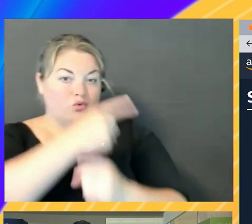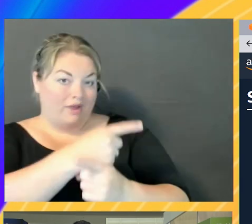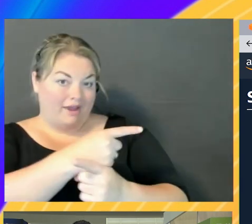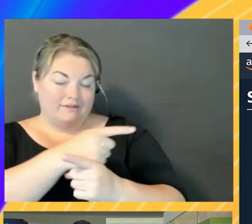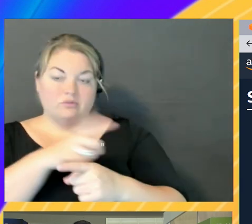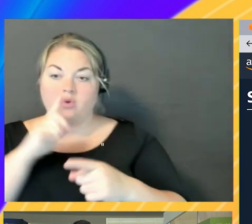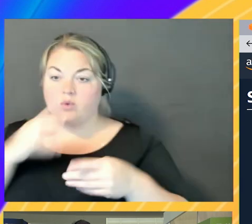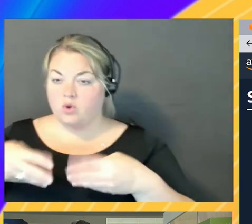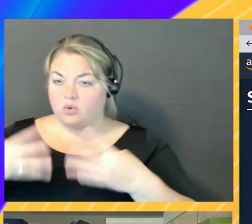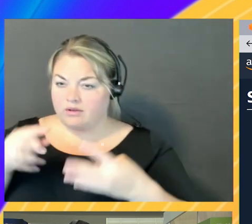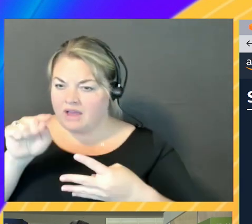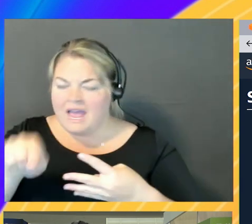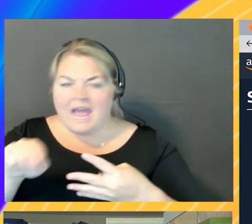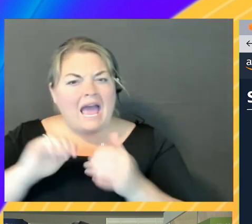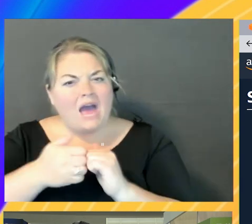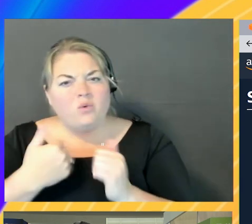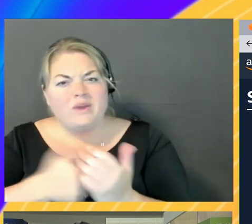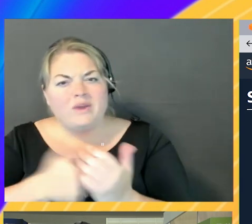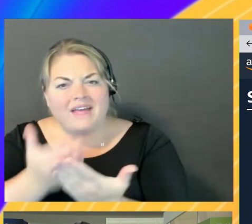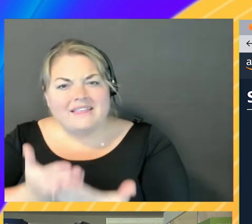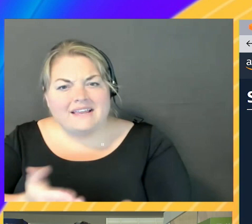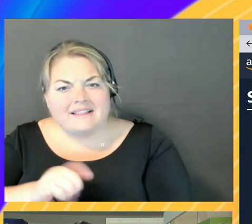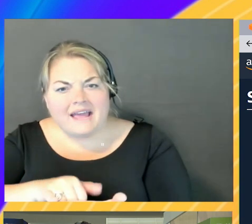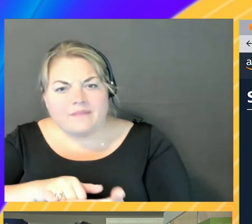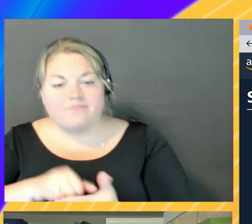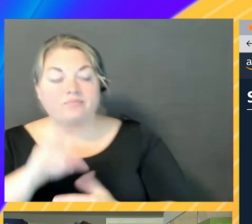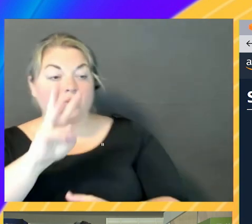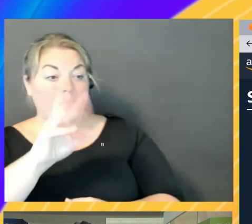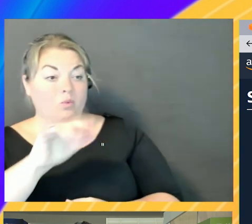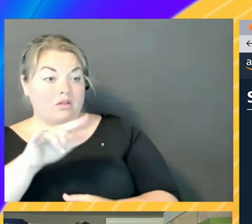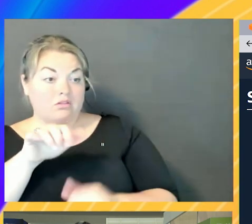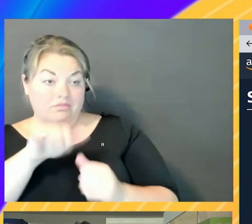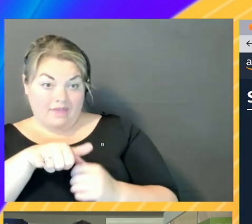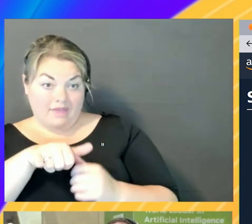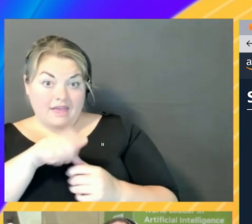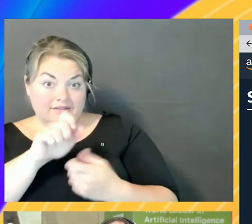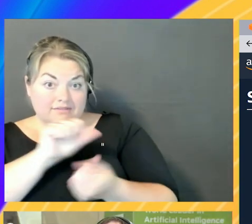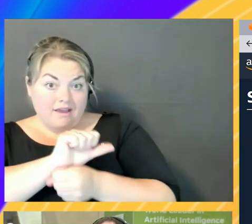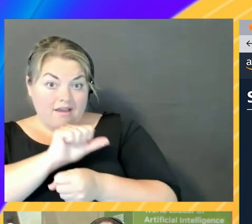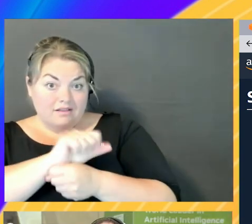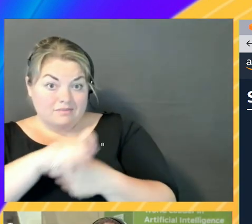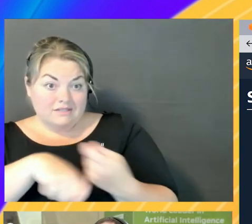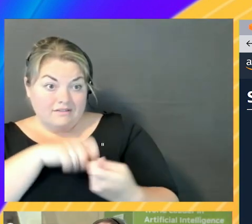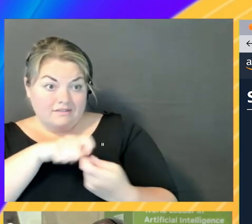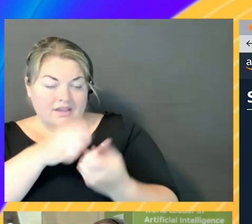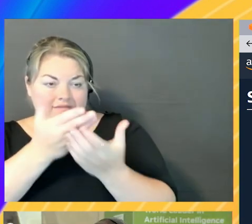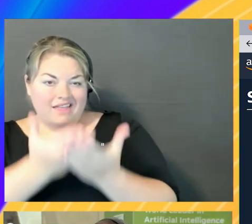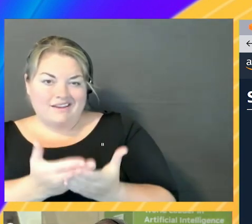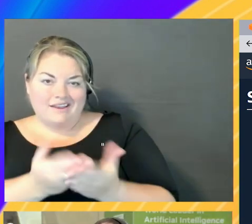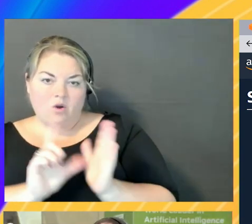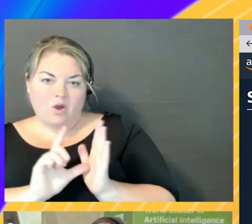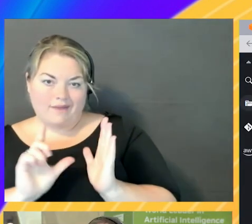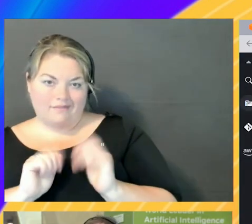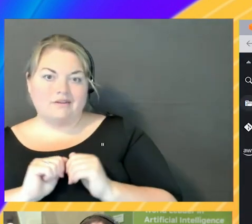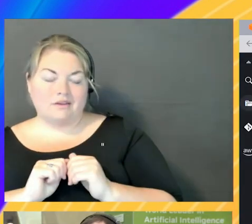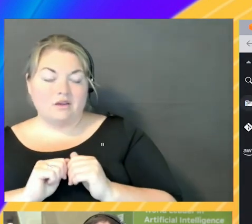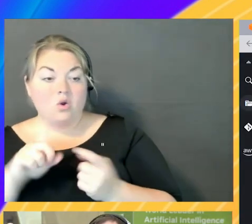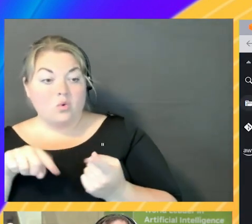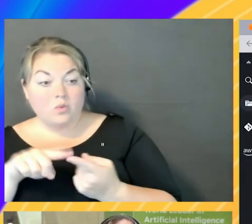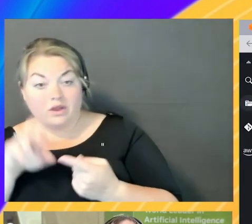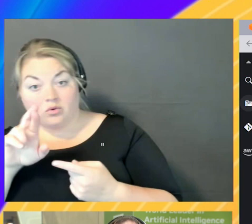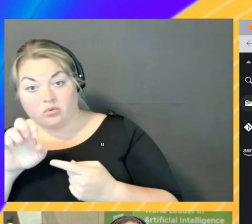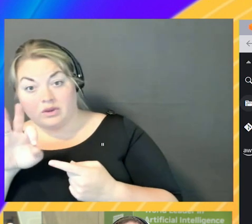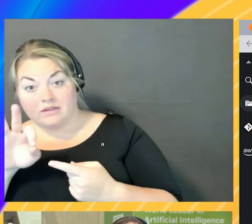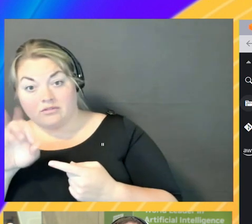how do we validate this? So with this task specifically, it's going to be validated automatically. So what we saw when it refreshed there, when it got